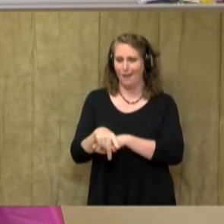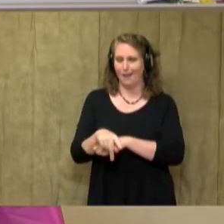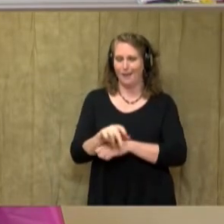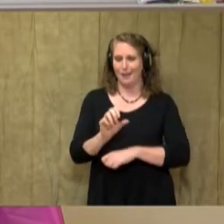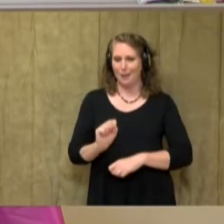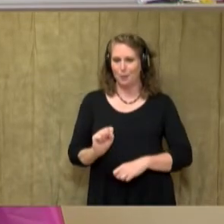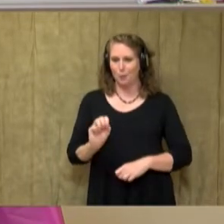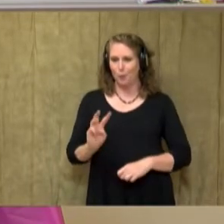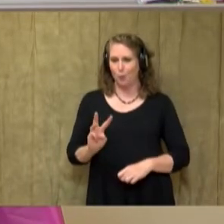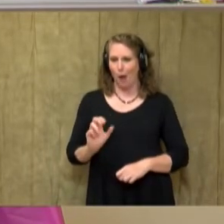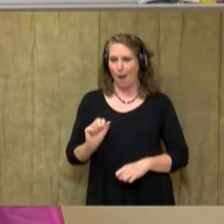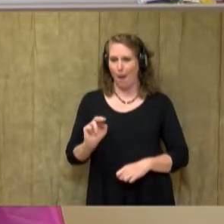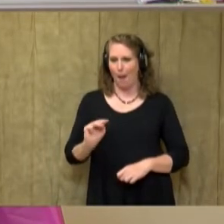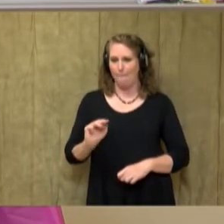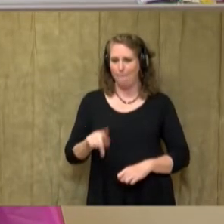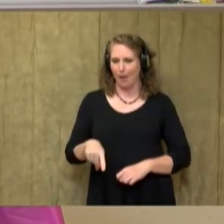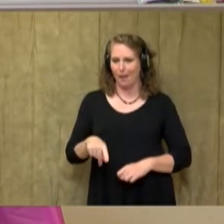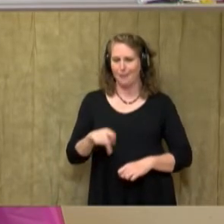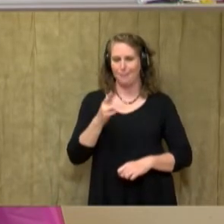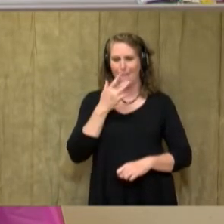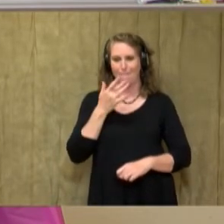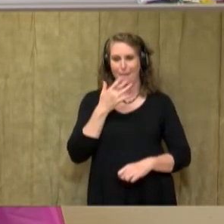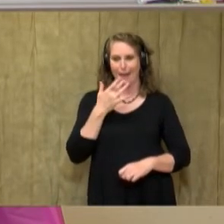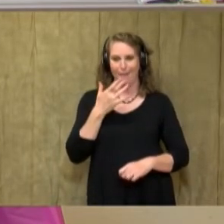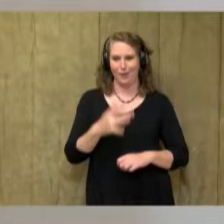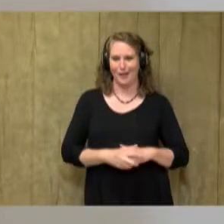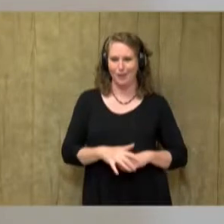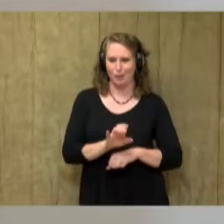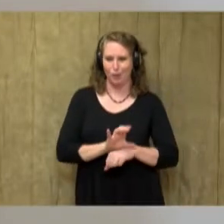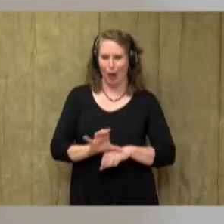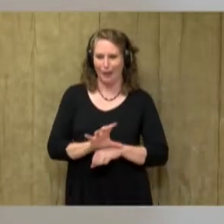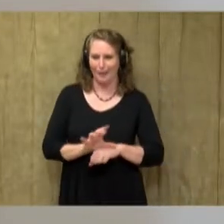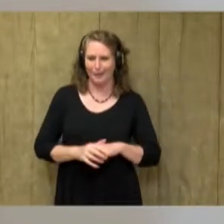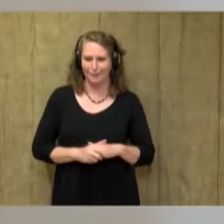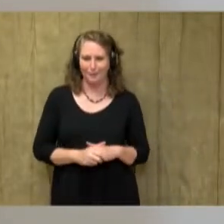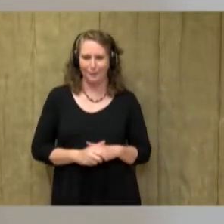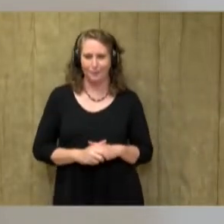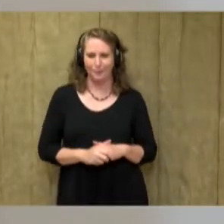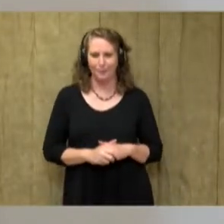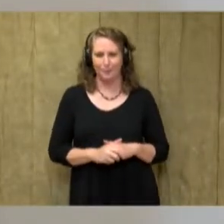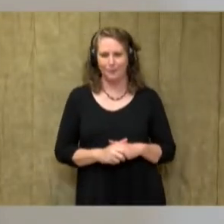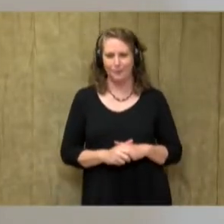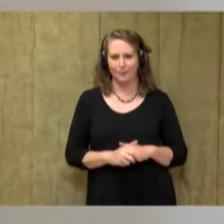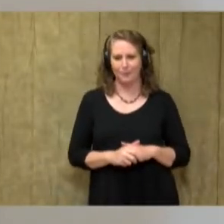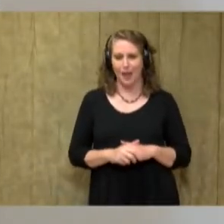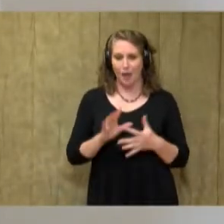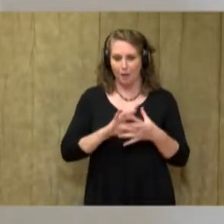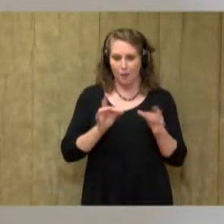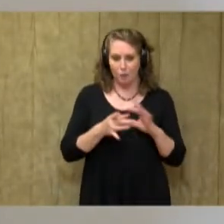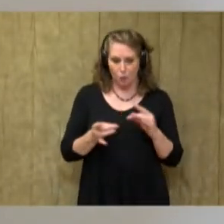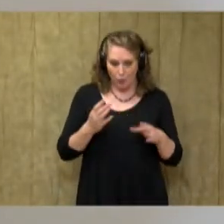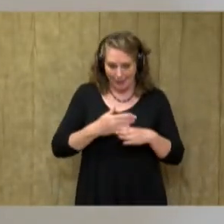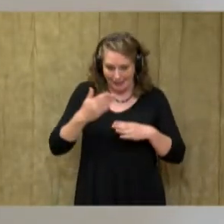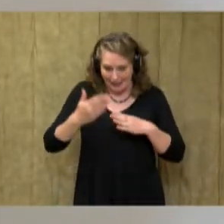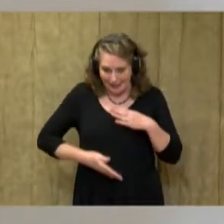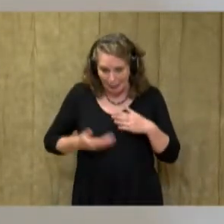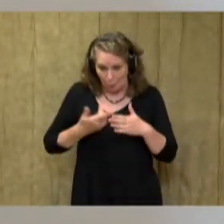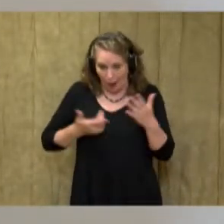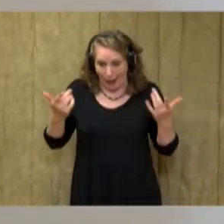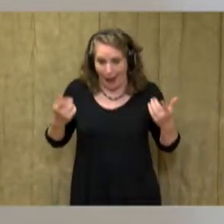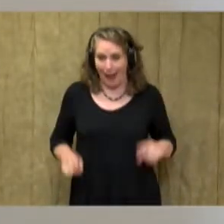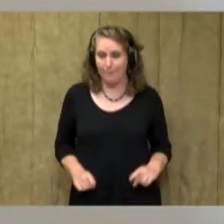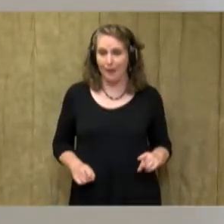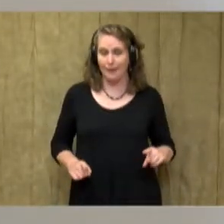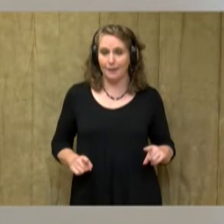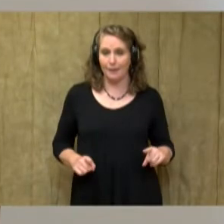Chocolate swamp. Okay, let's see what we got. What happens at the end of the story? So we've kind